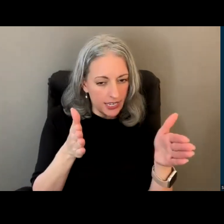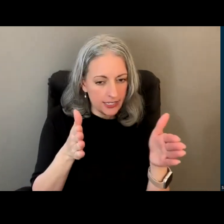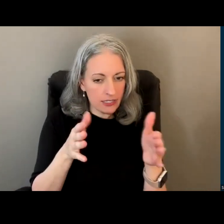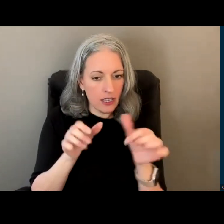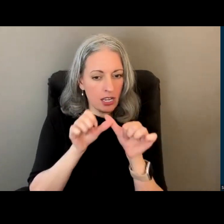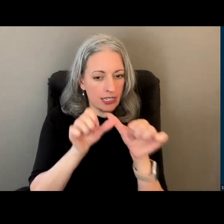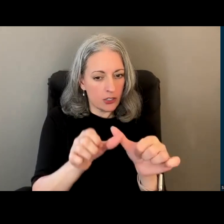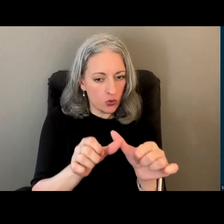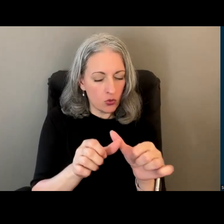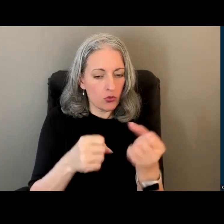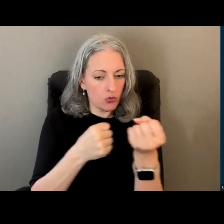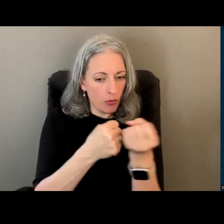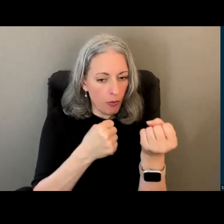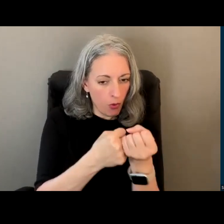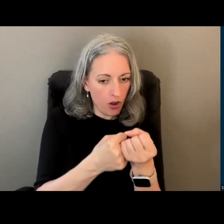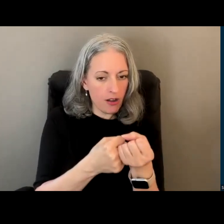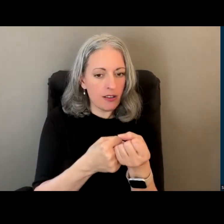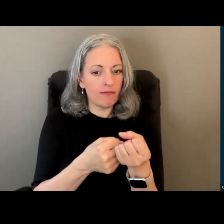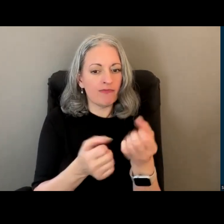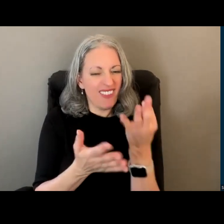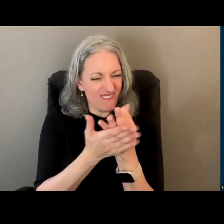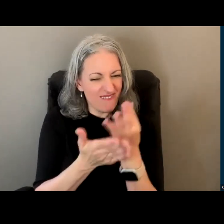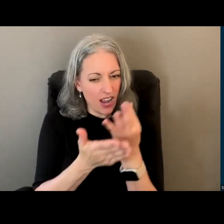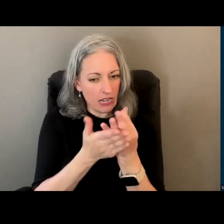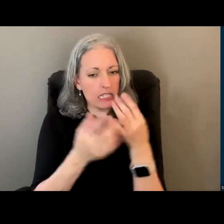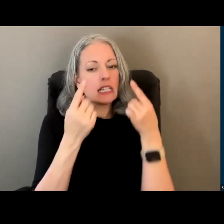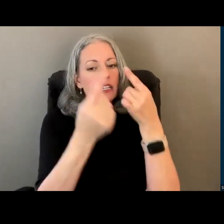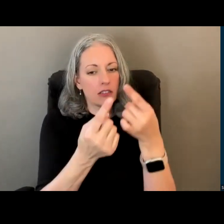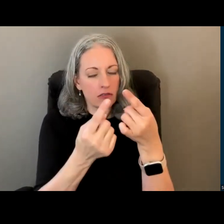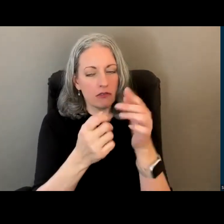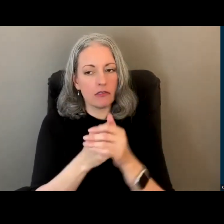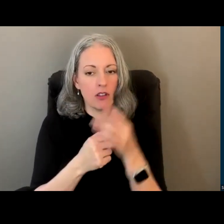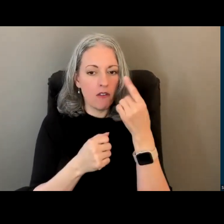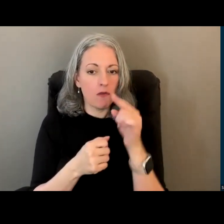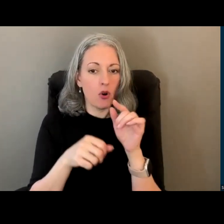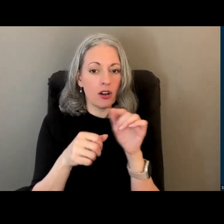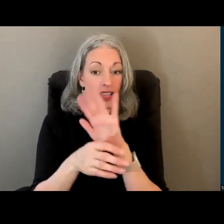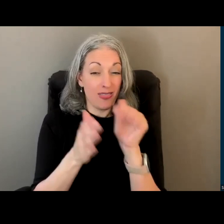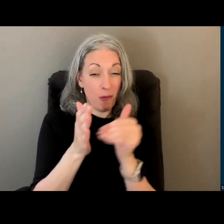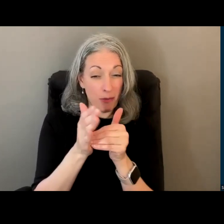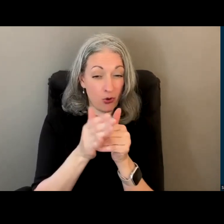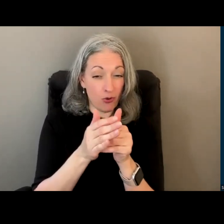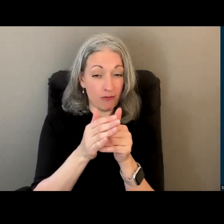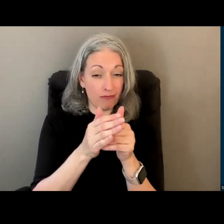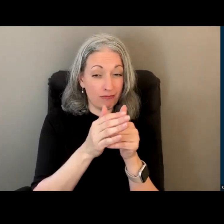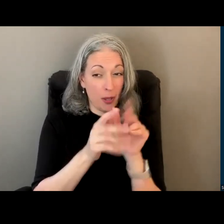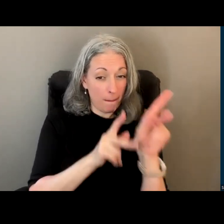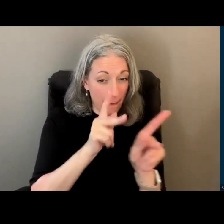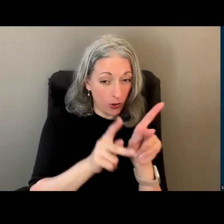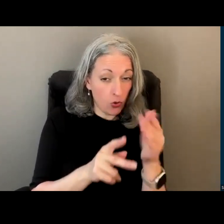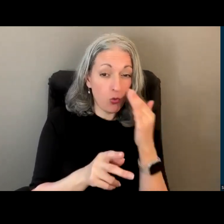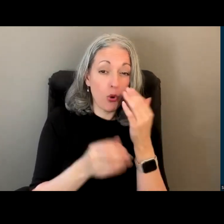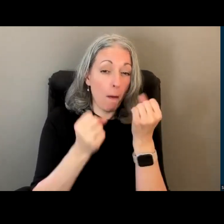supports financing initiative to identify solutions for the missing middle population. We know so many families living